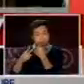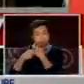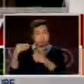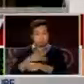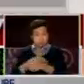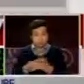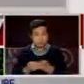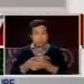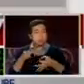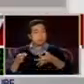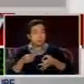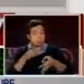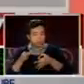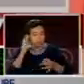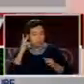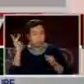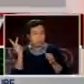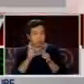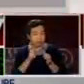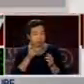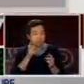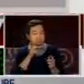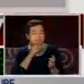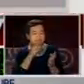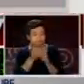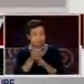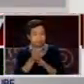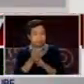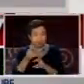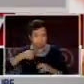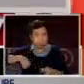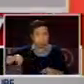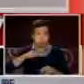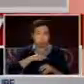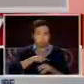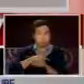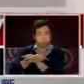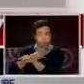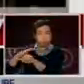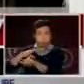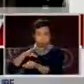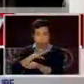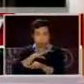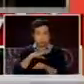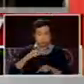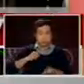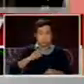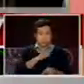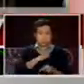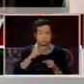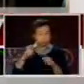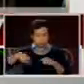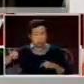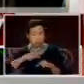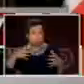of transparency is for Congress to resolve. Ay di tayo! Kayo sa House at kami sa Senate, tayo ang gumawa niyan, tayo ngayon ang